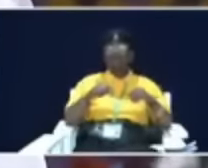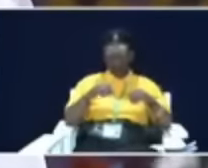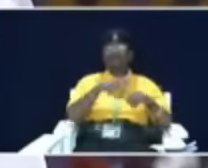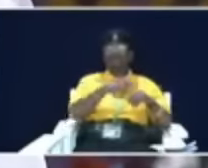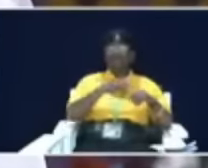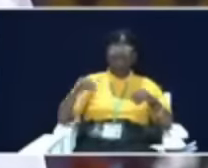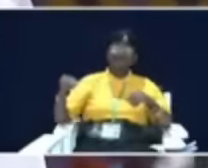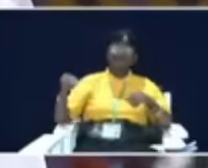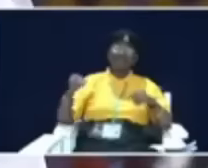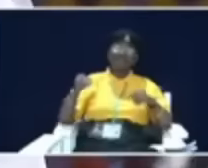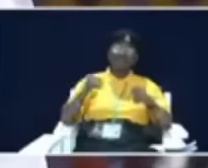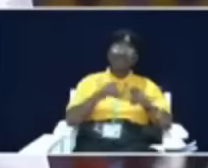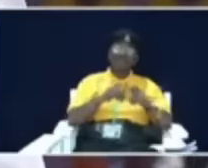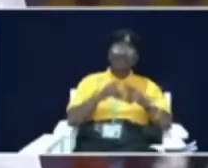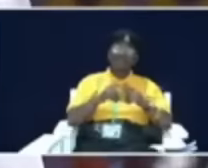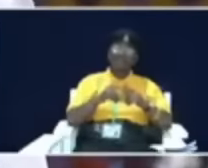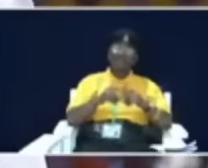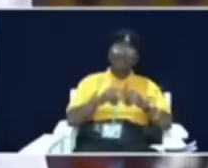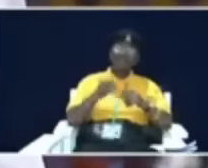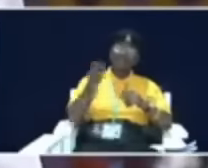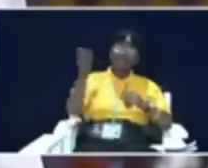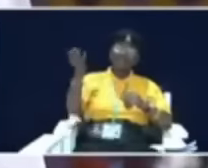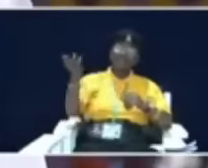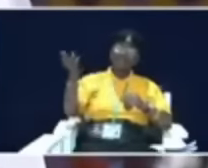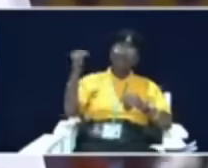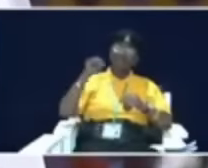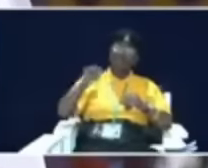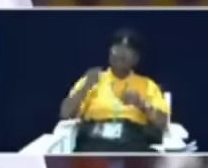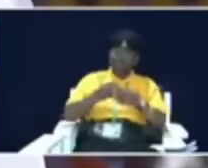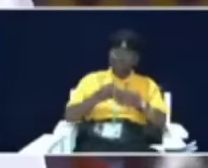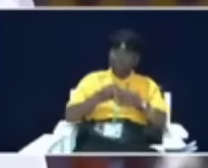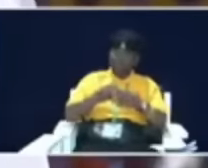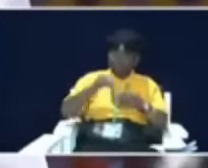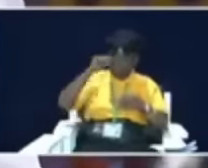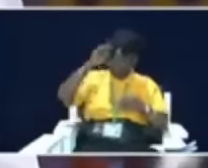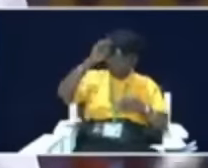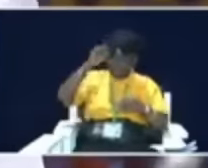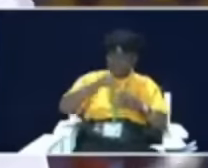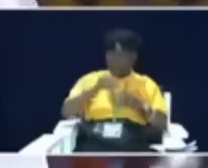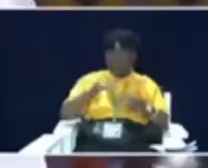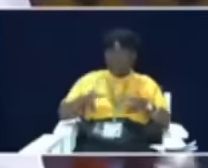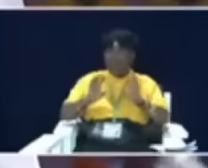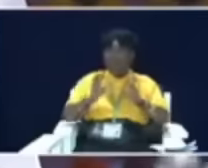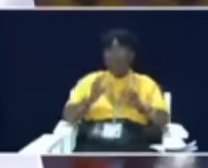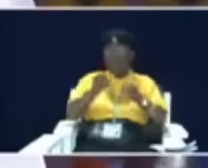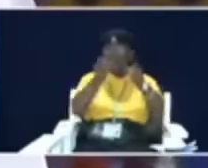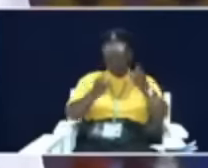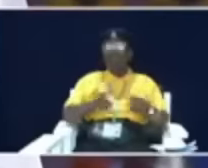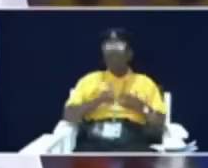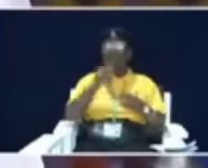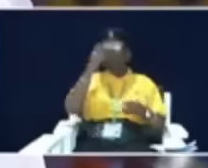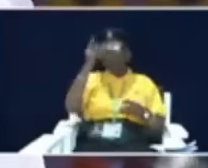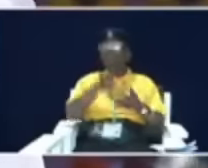And there was a short man in the crowd. He wanted to see what was going on around the